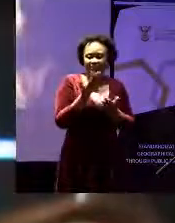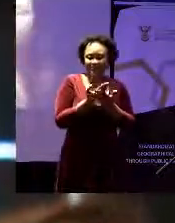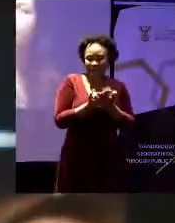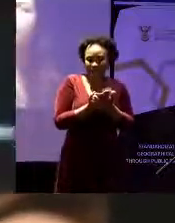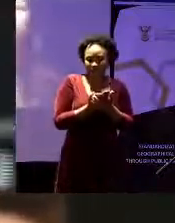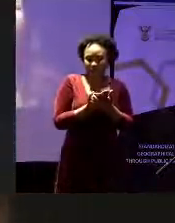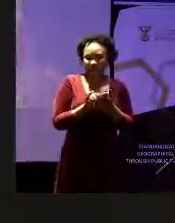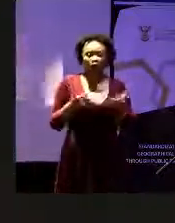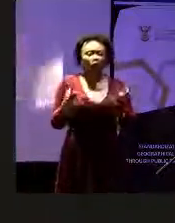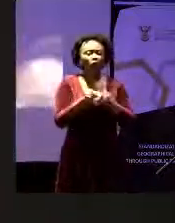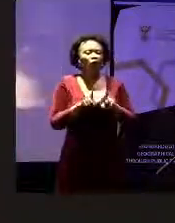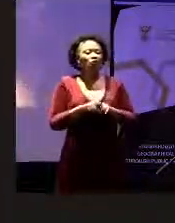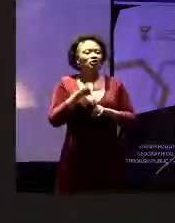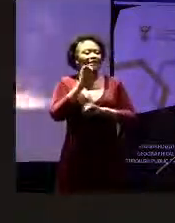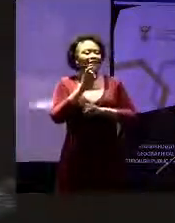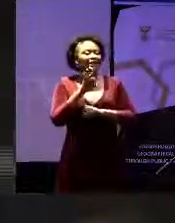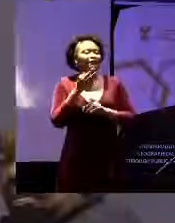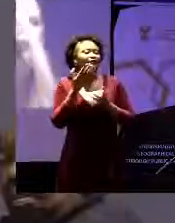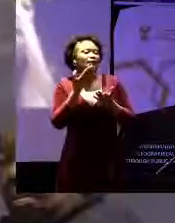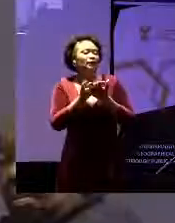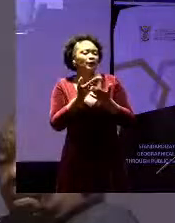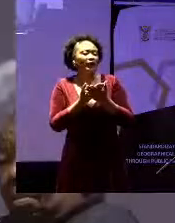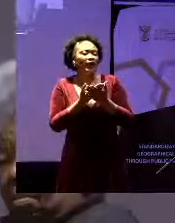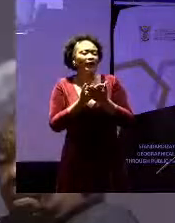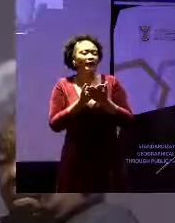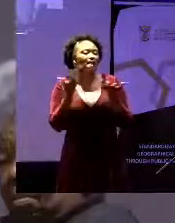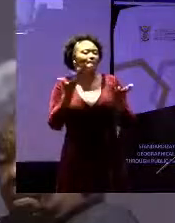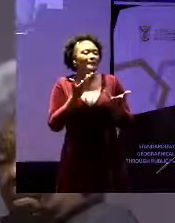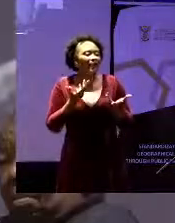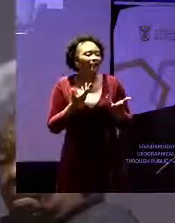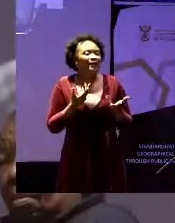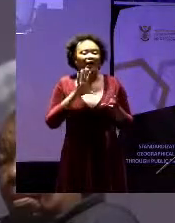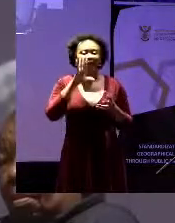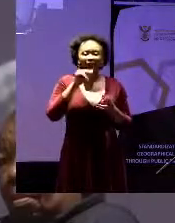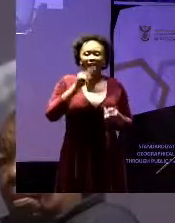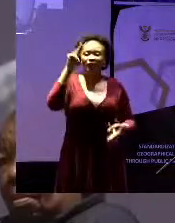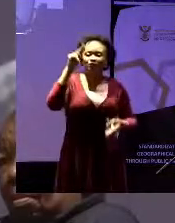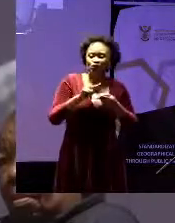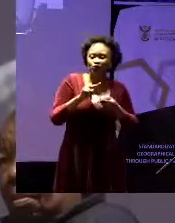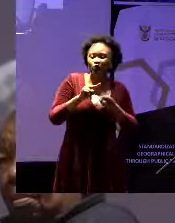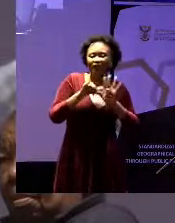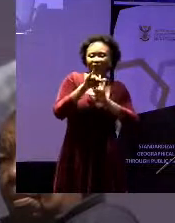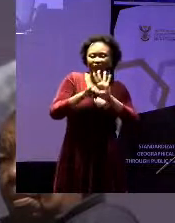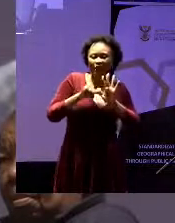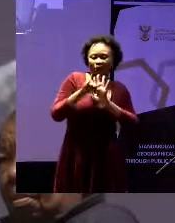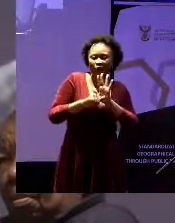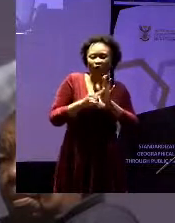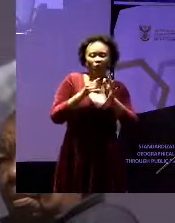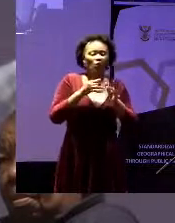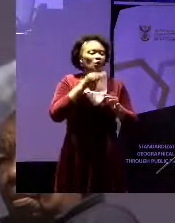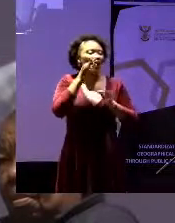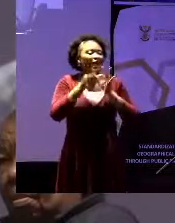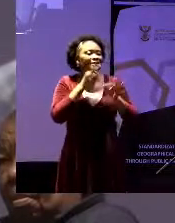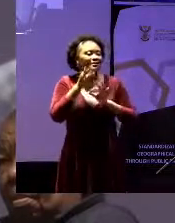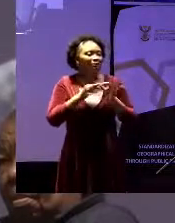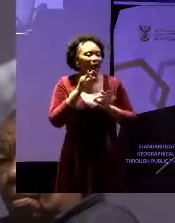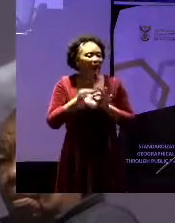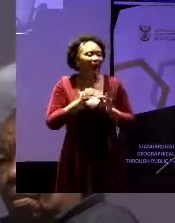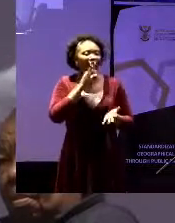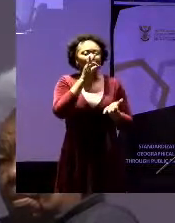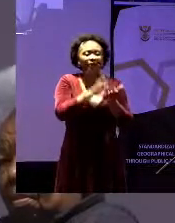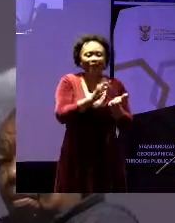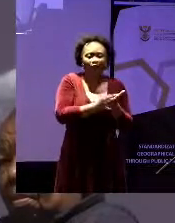And also, if you can also produce a short video about the application to also cover for the